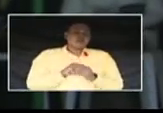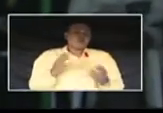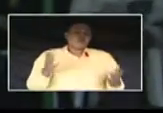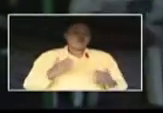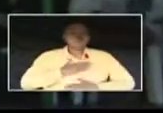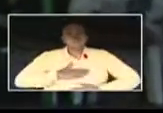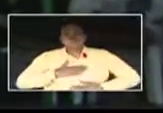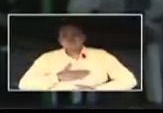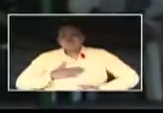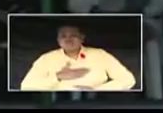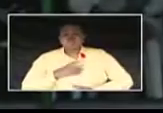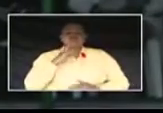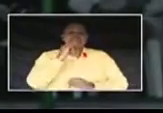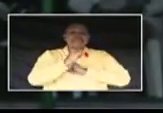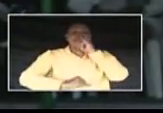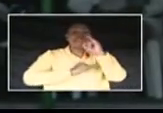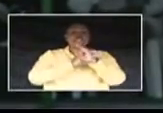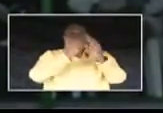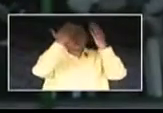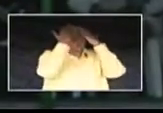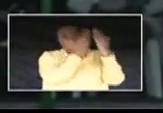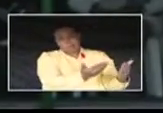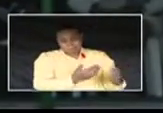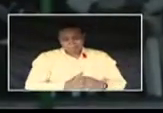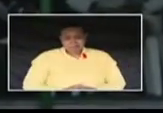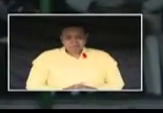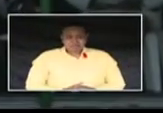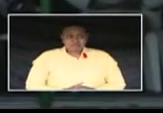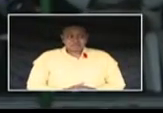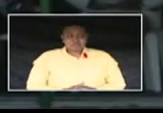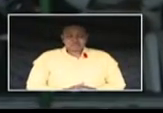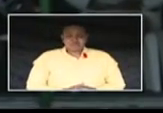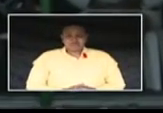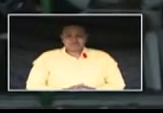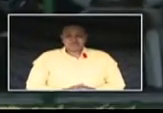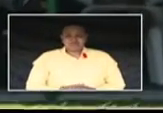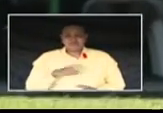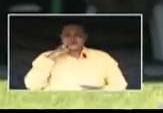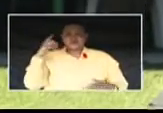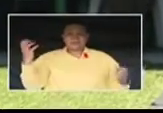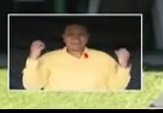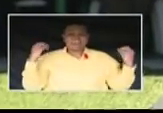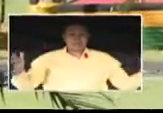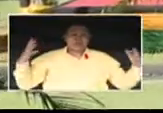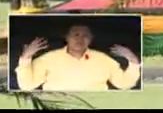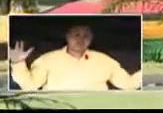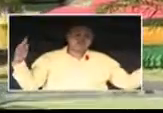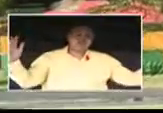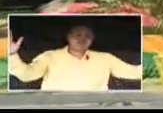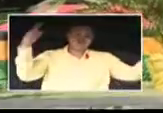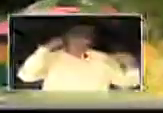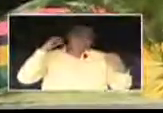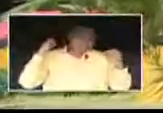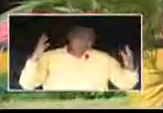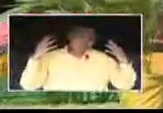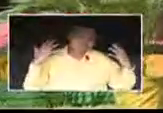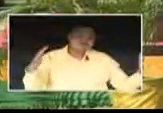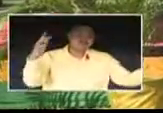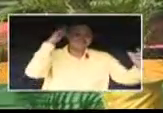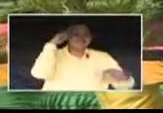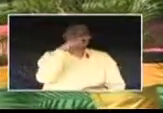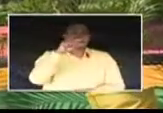of entertainment internationally. A rousing round of applause for the incomparable